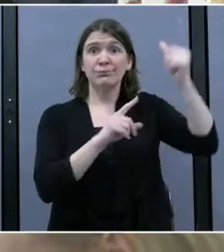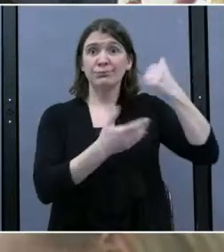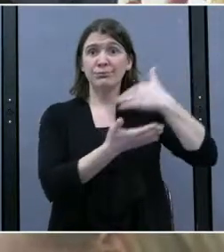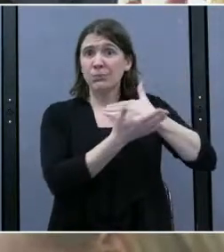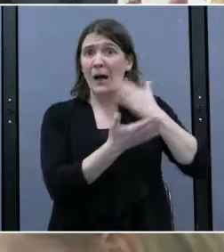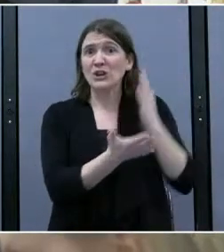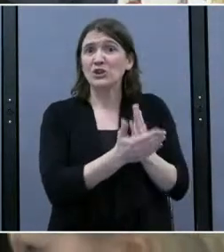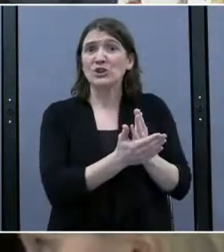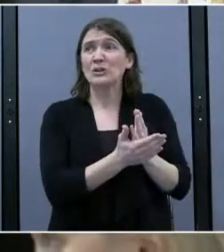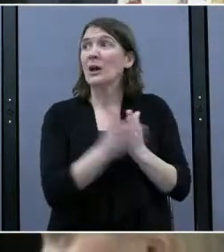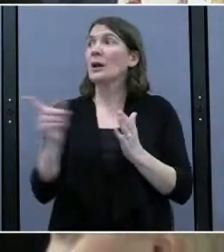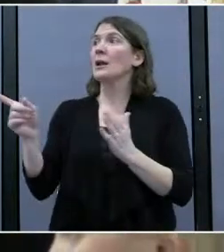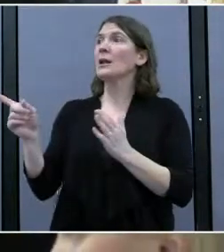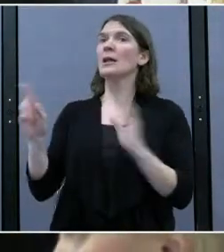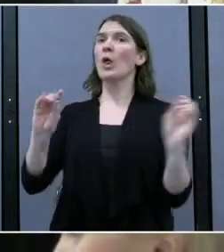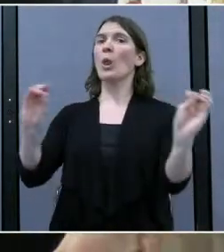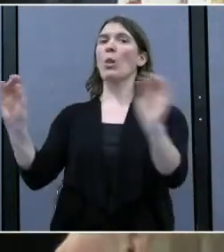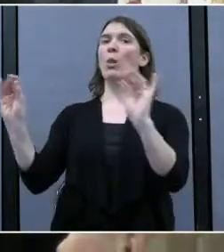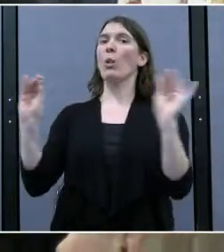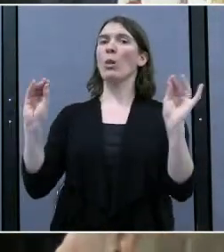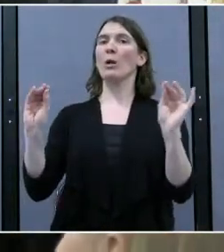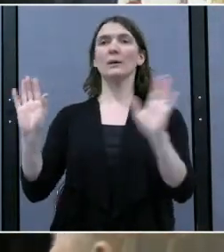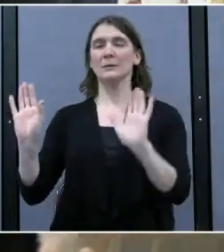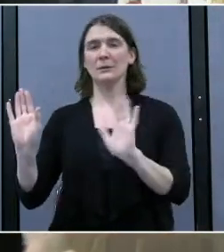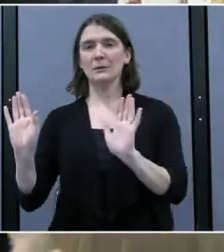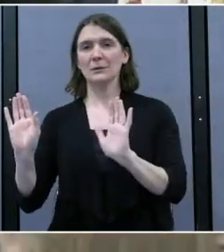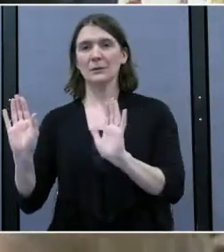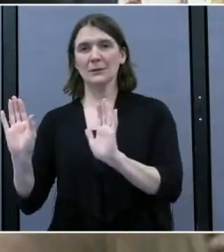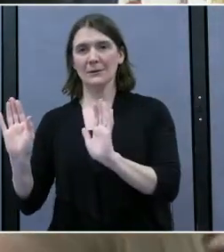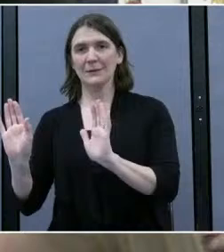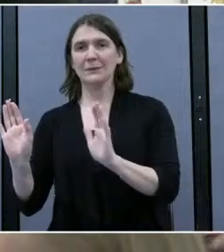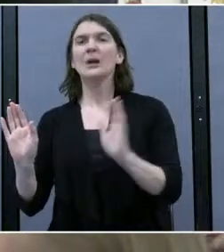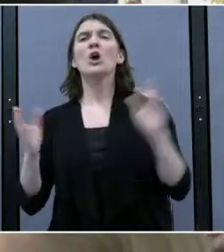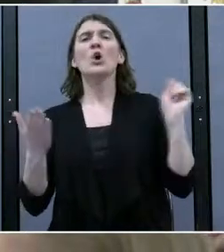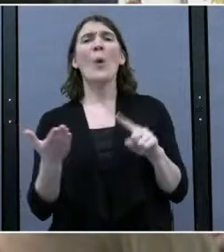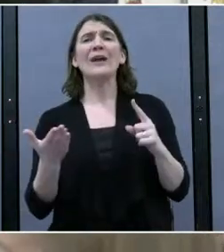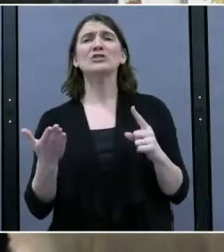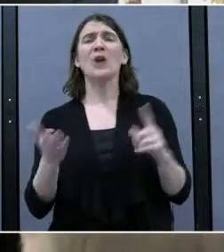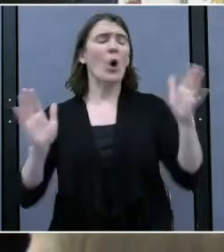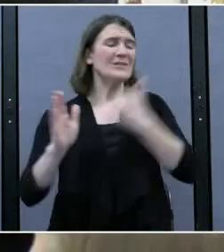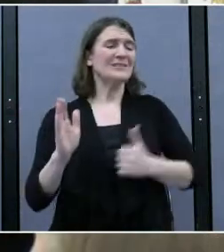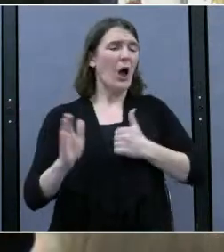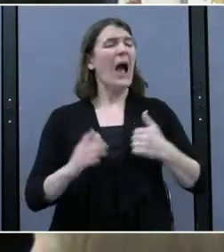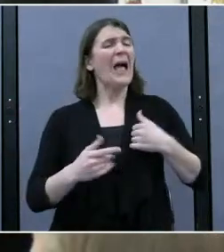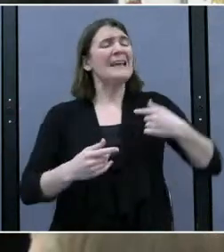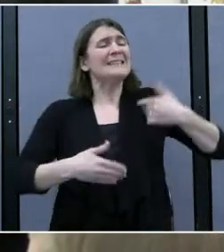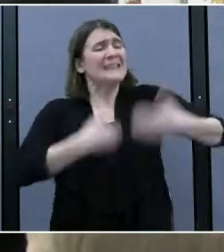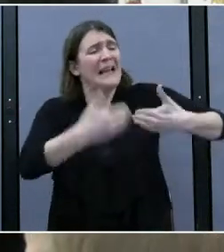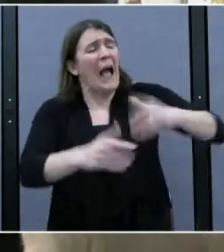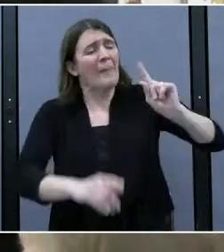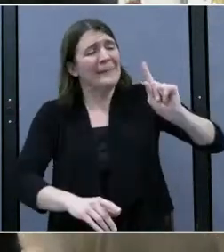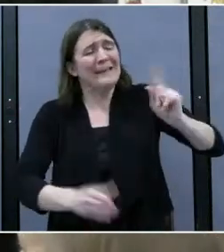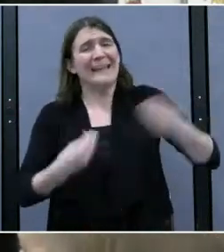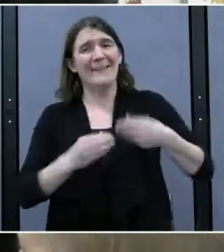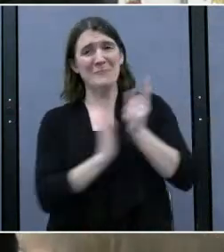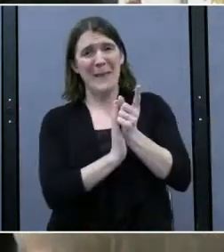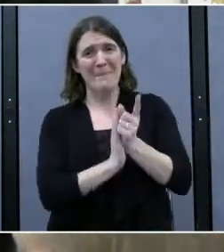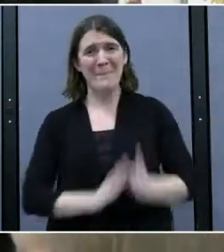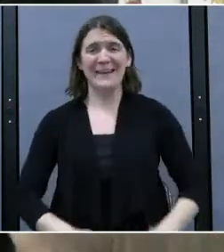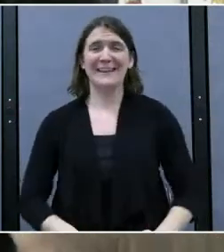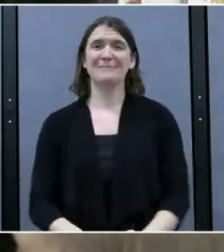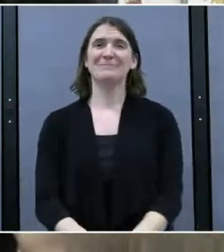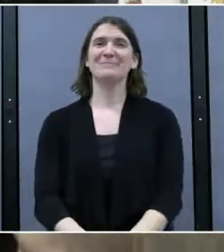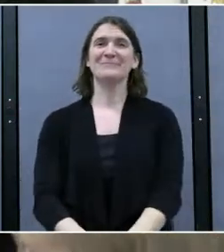way. I'm hearing rumbles of dissent. What? The question's coming. Okay,